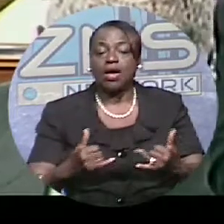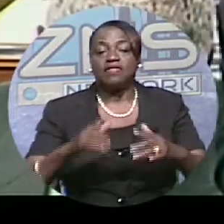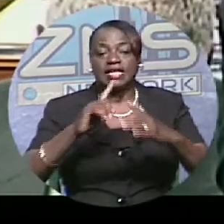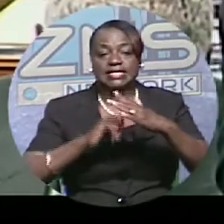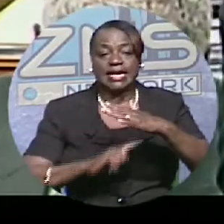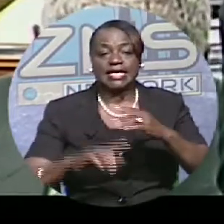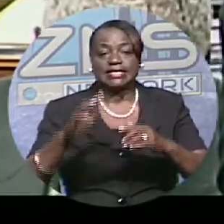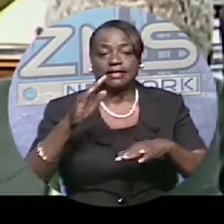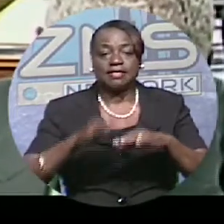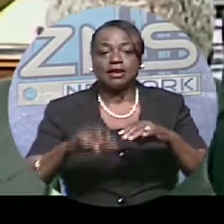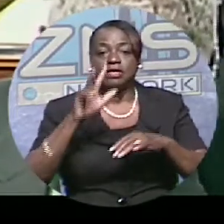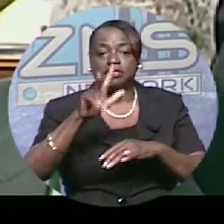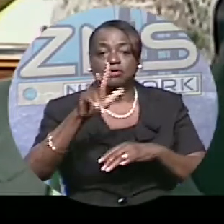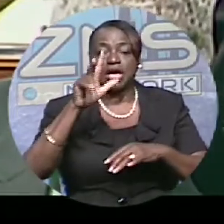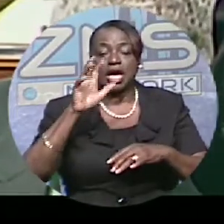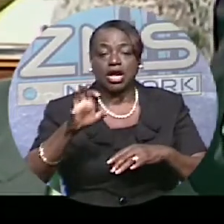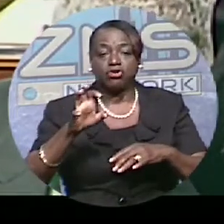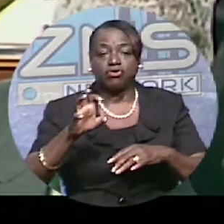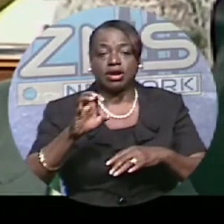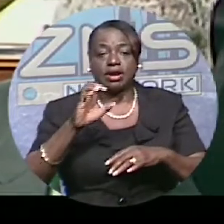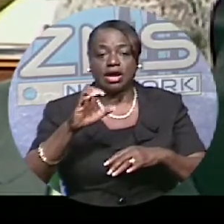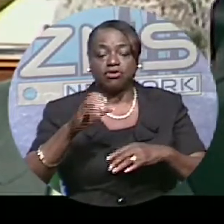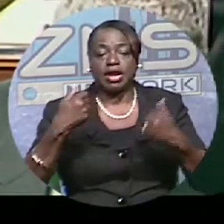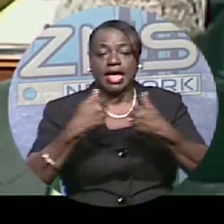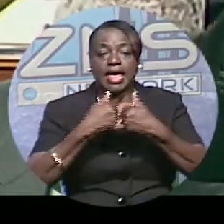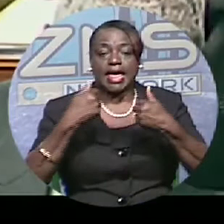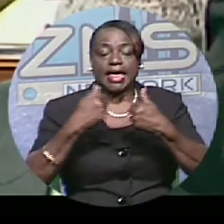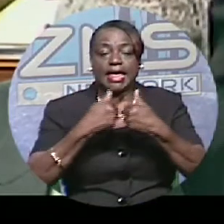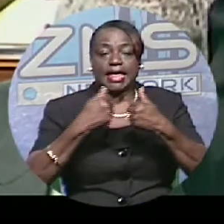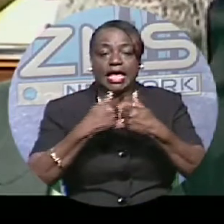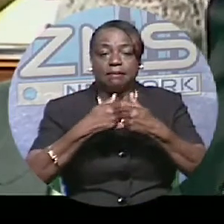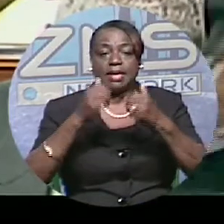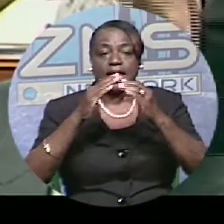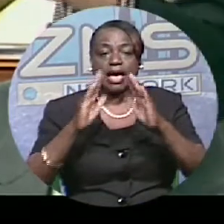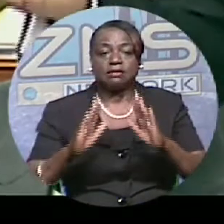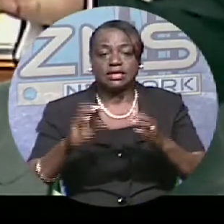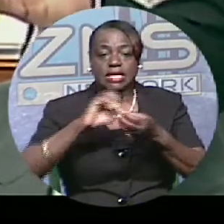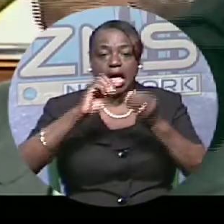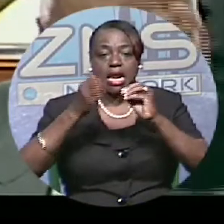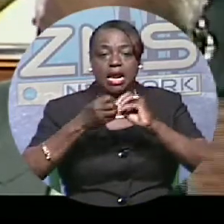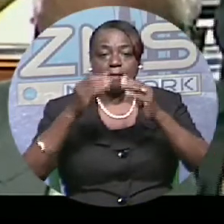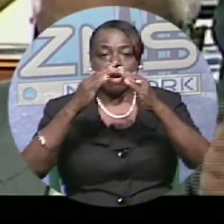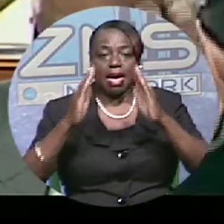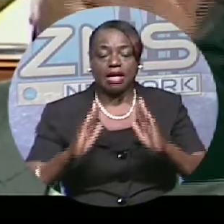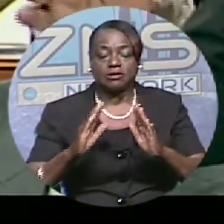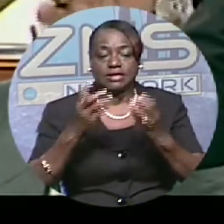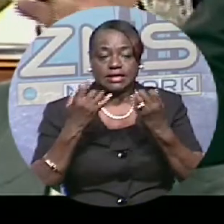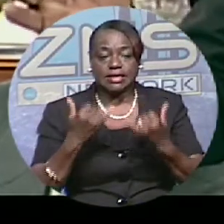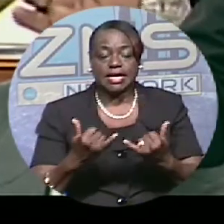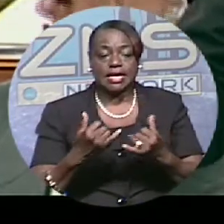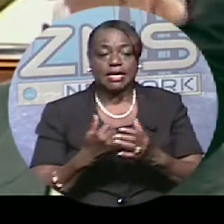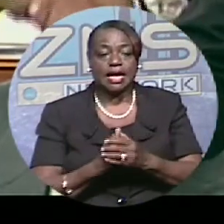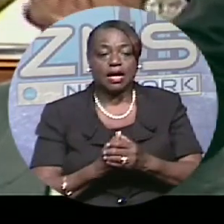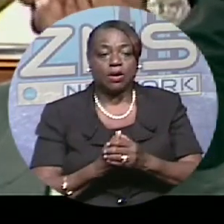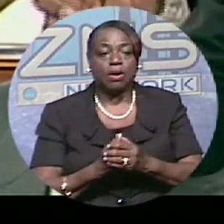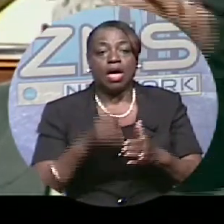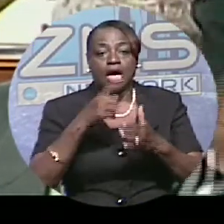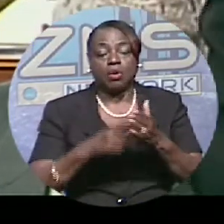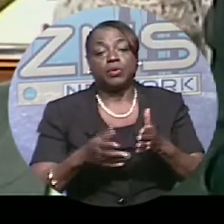facilities. And Mr. Speaker, that we're moving now to ensure that we have the foundation in place. And of course, what you're asking about